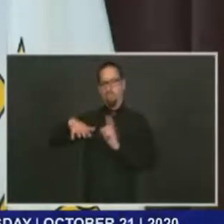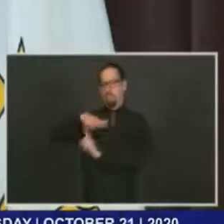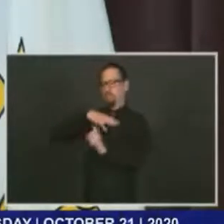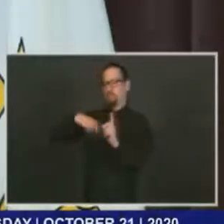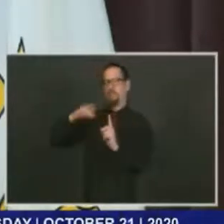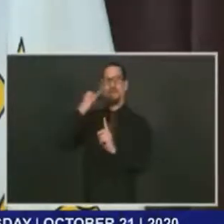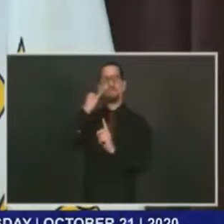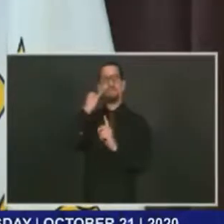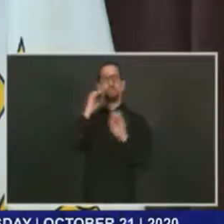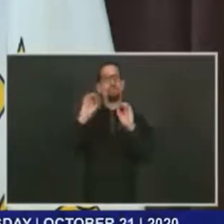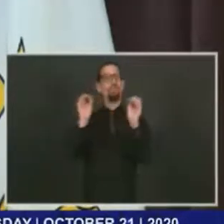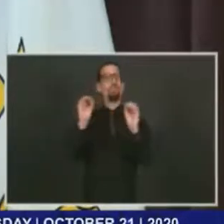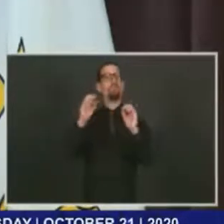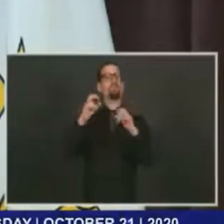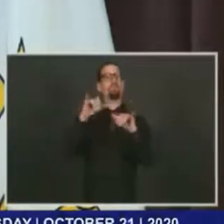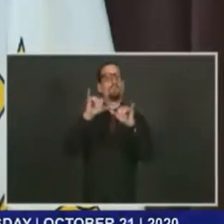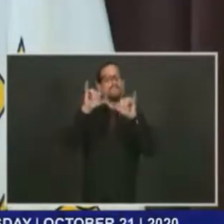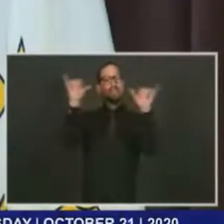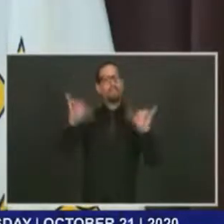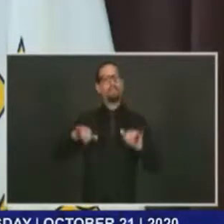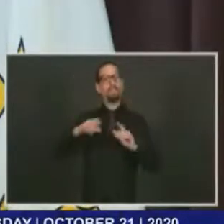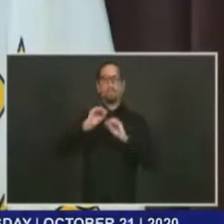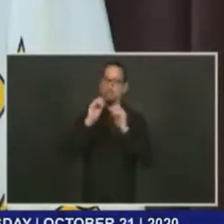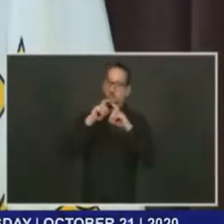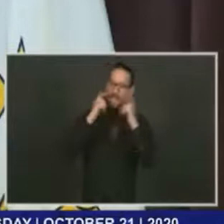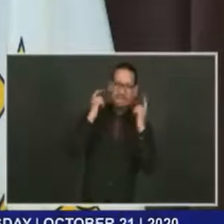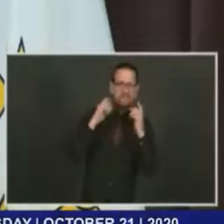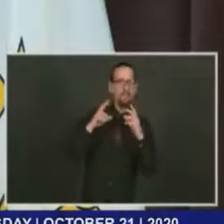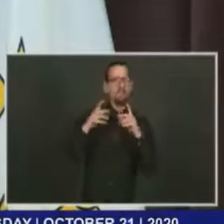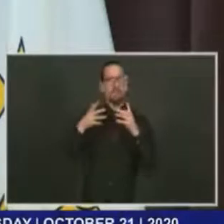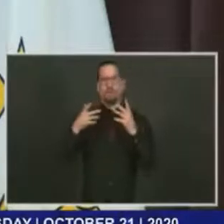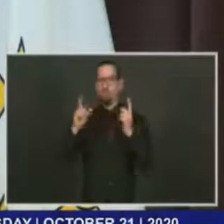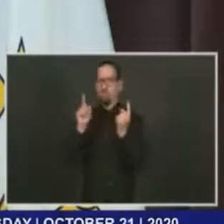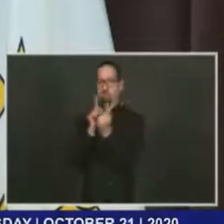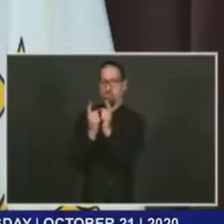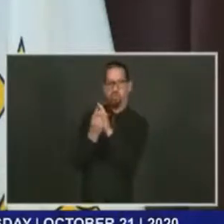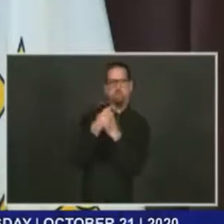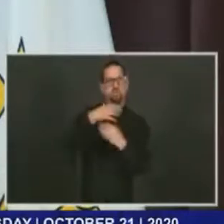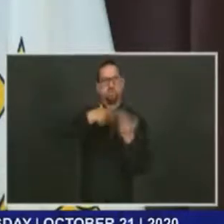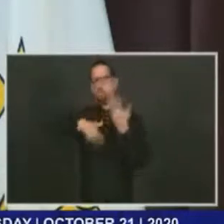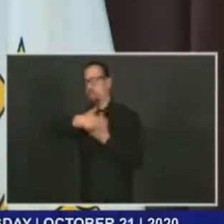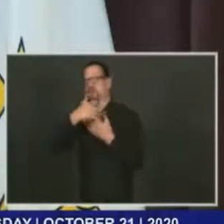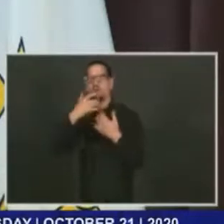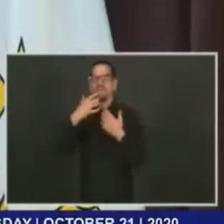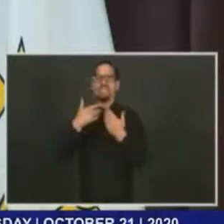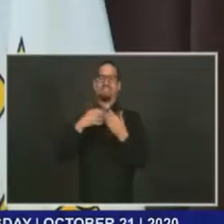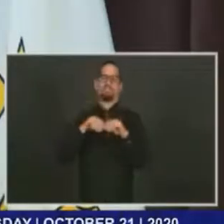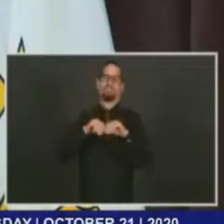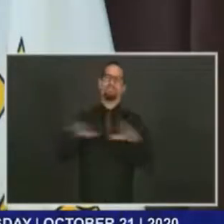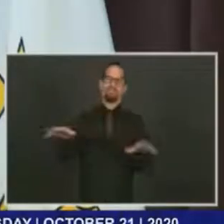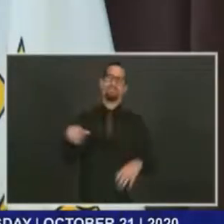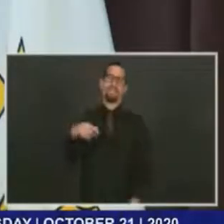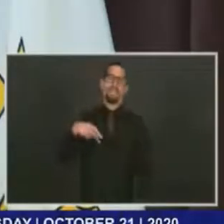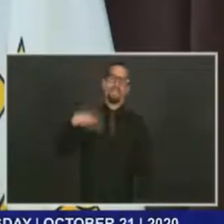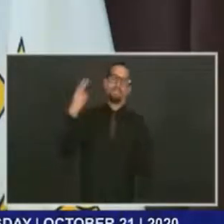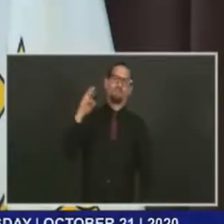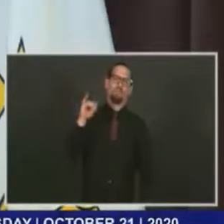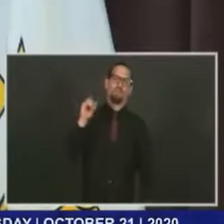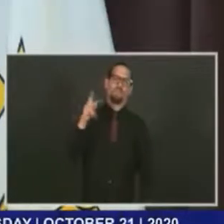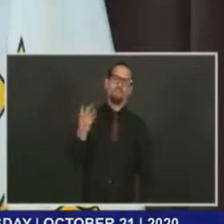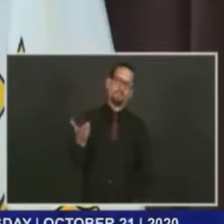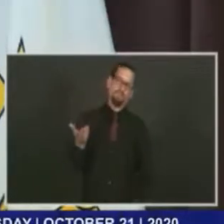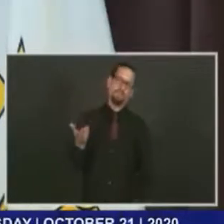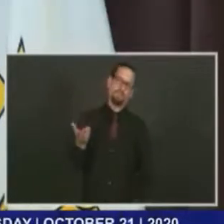wearing, there is a higher likelihood of spread to occur. So it can happen where children and adults end